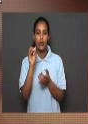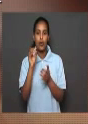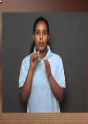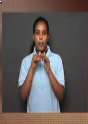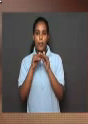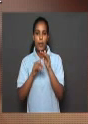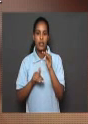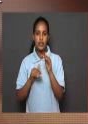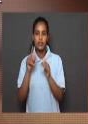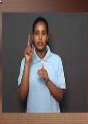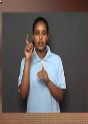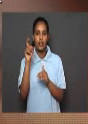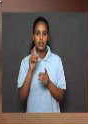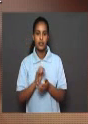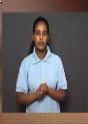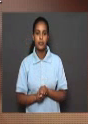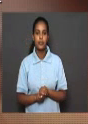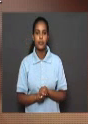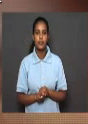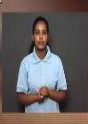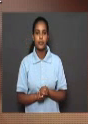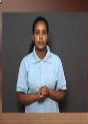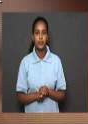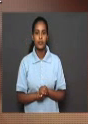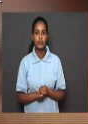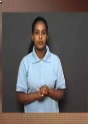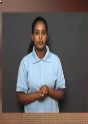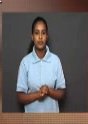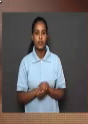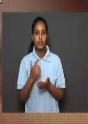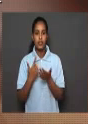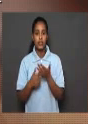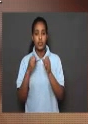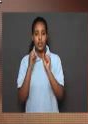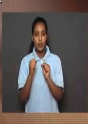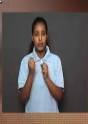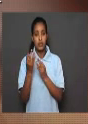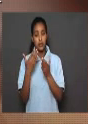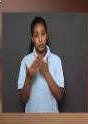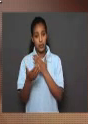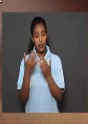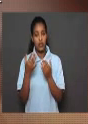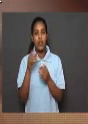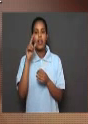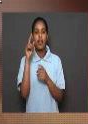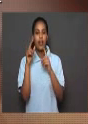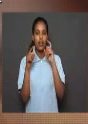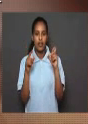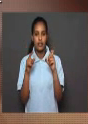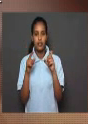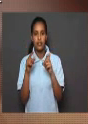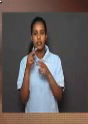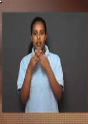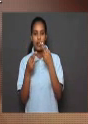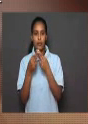1.0 minus X. This can be simplified to X